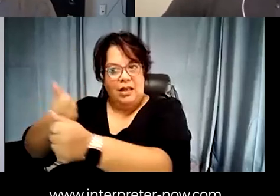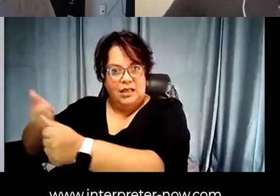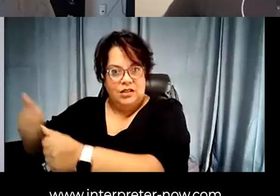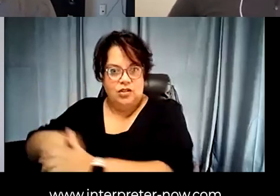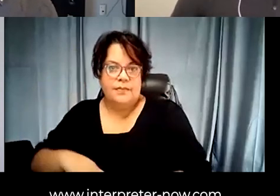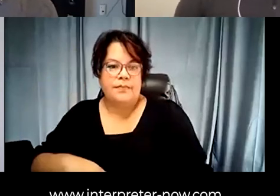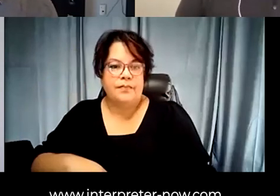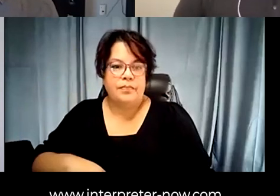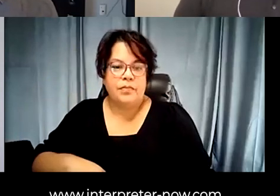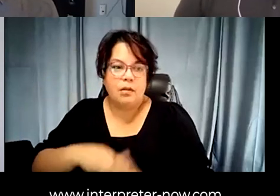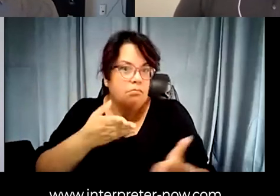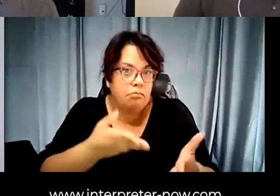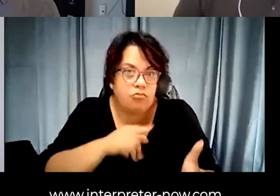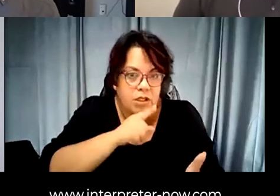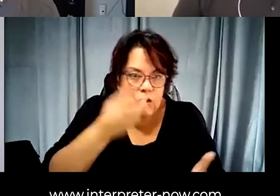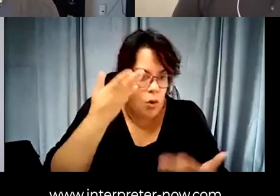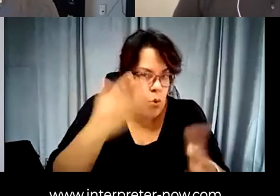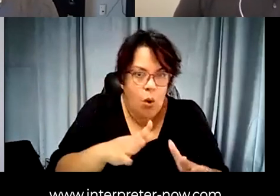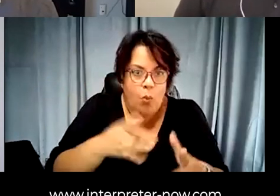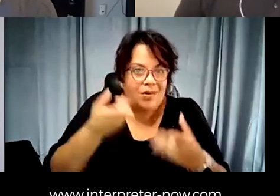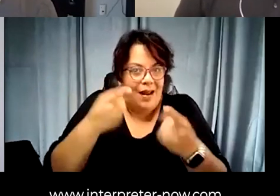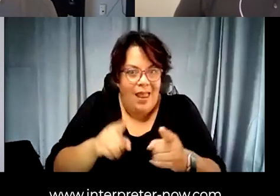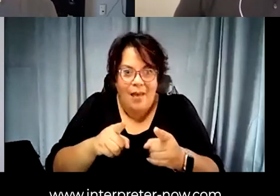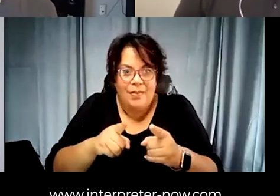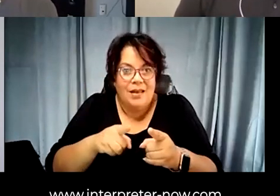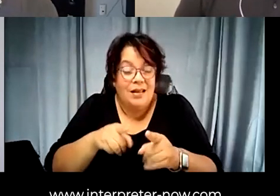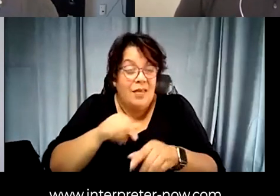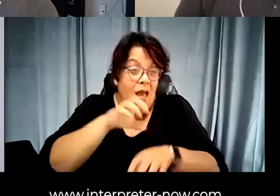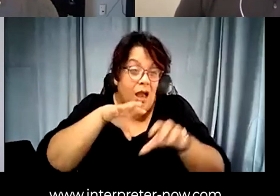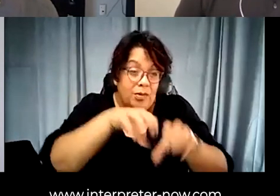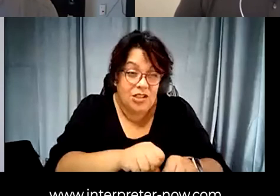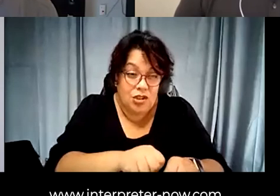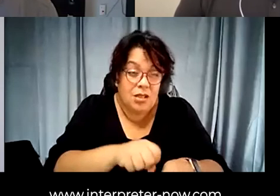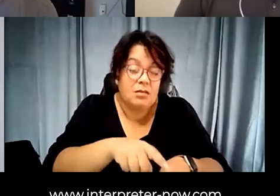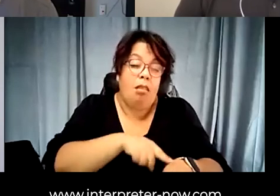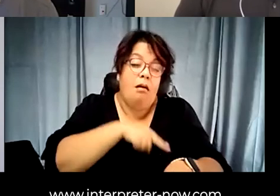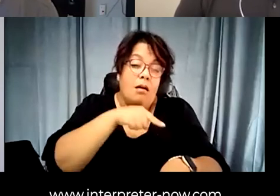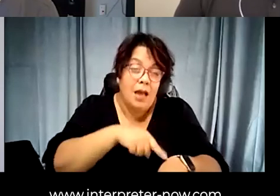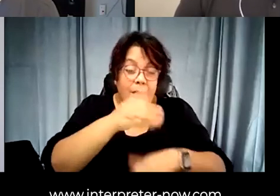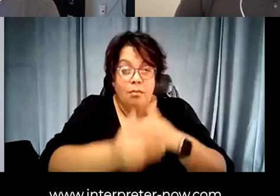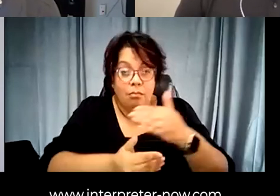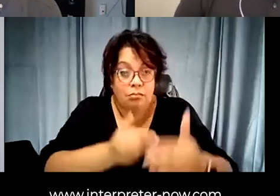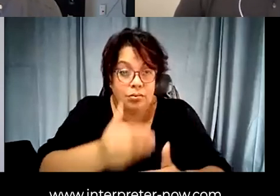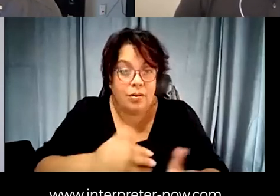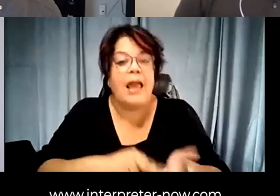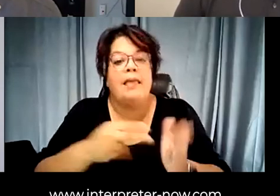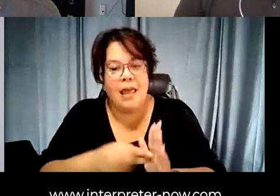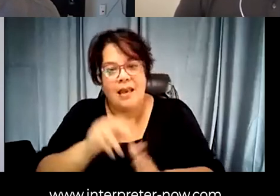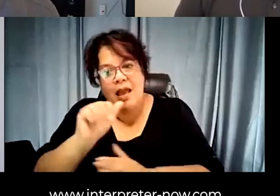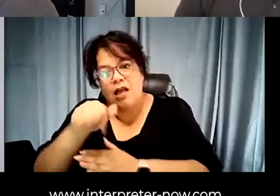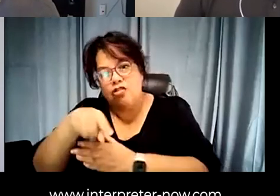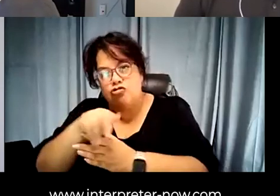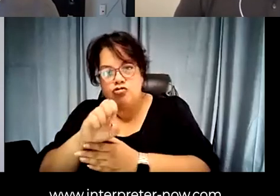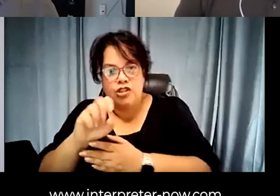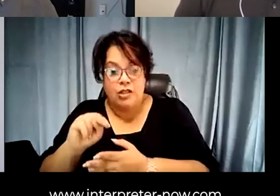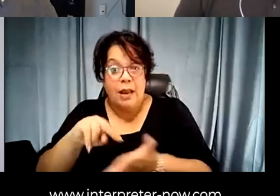what's going to happen, right? These two things do take a lot of time. Anytime an acquisition is done, attrition is always baked into the cost of the